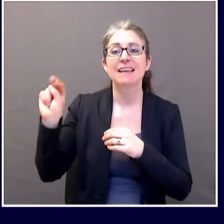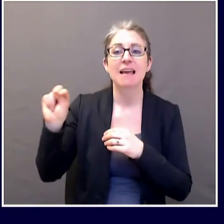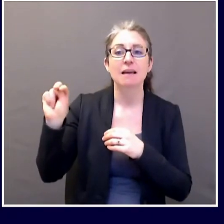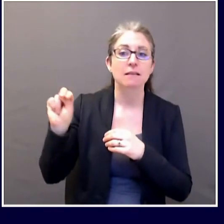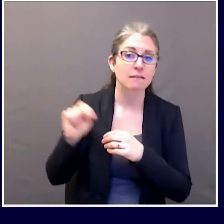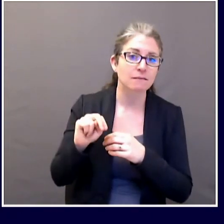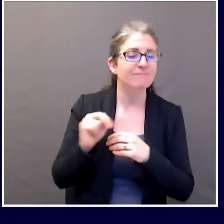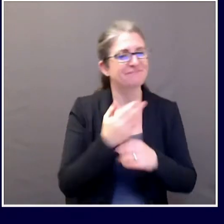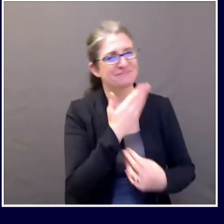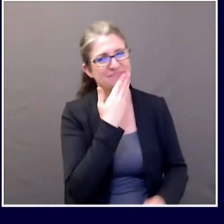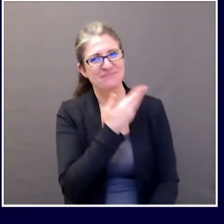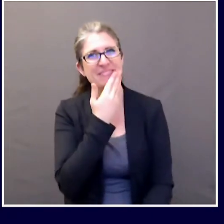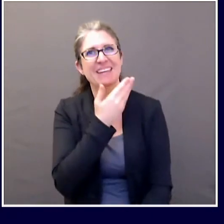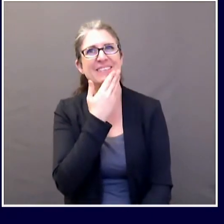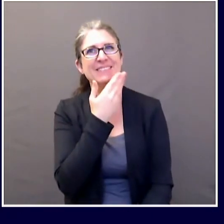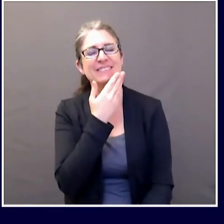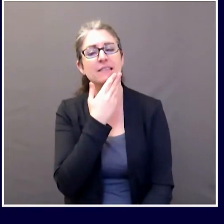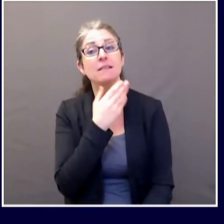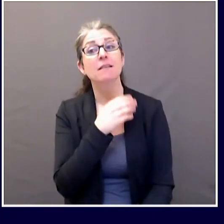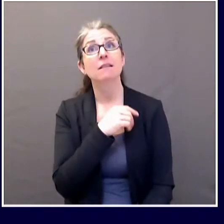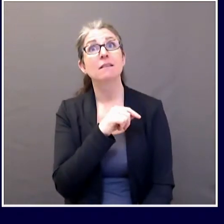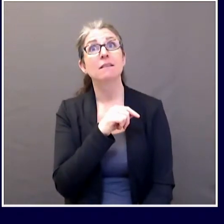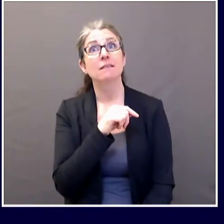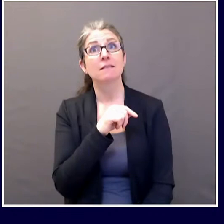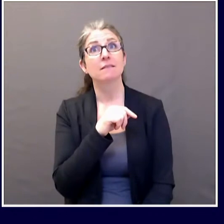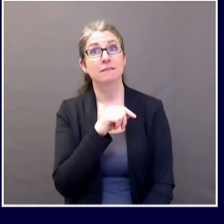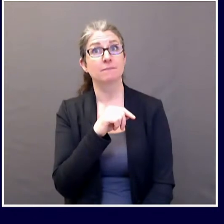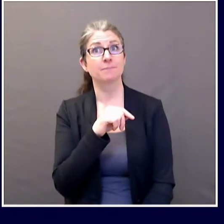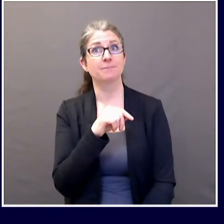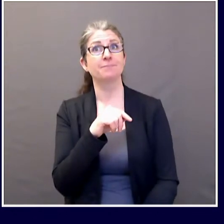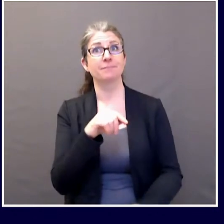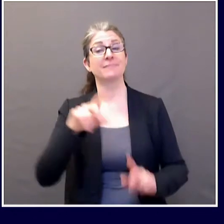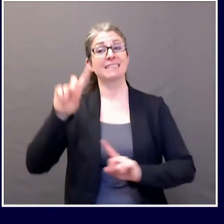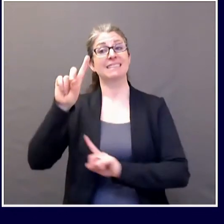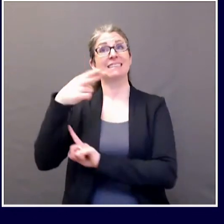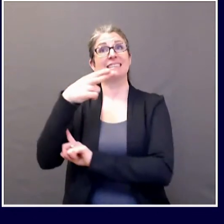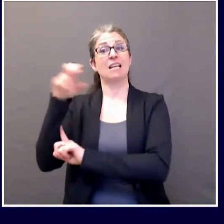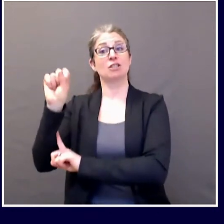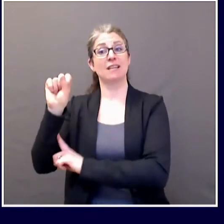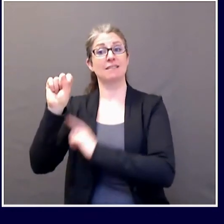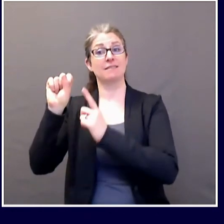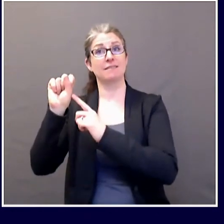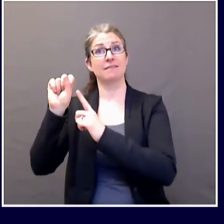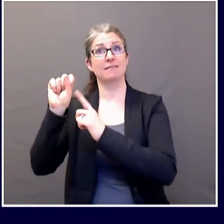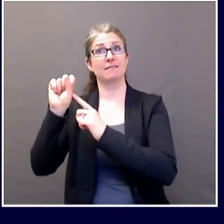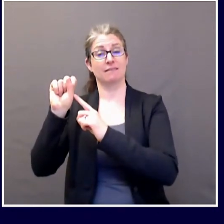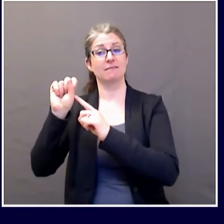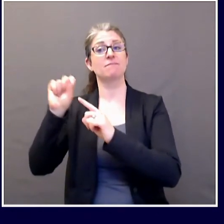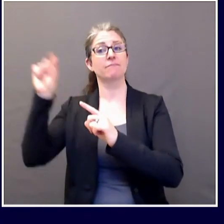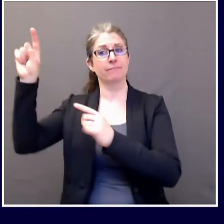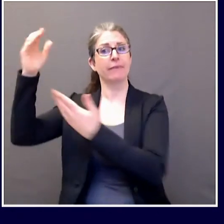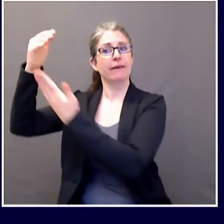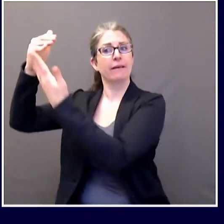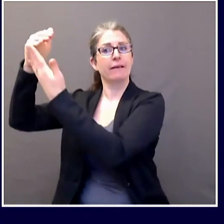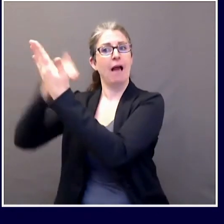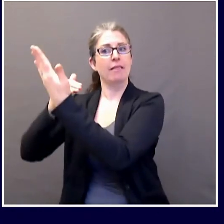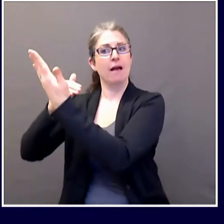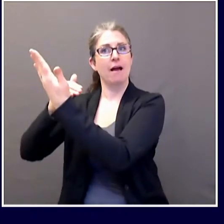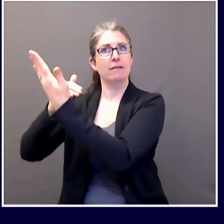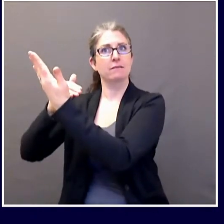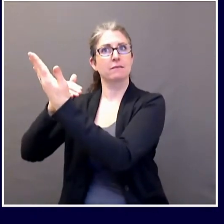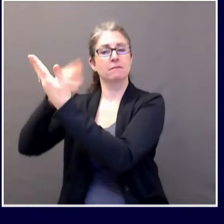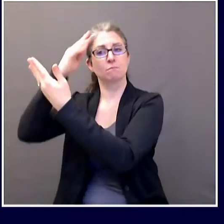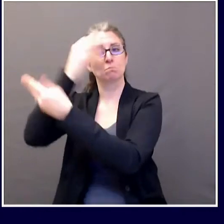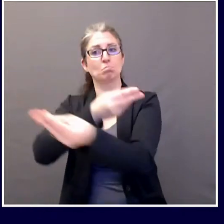wanted to ask, some of the DHHS guidelines for providers to request vaccines mentioned